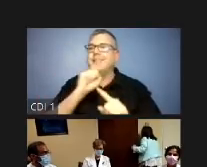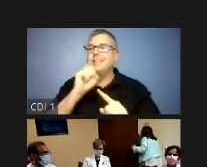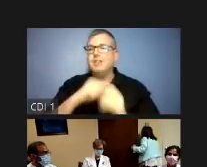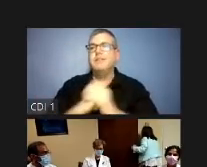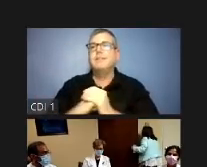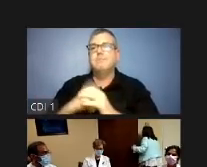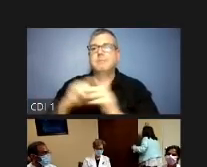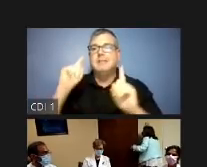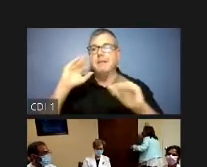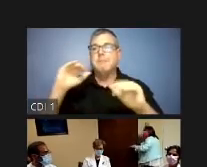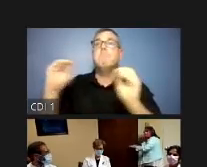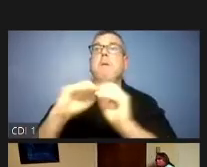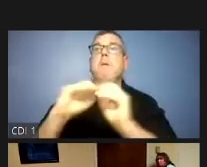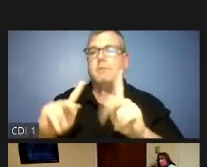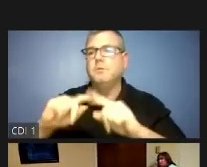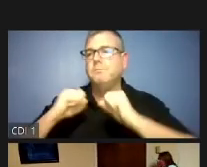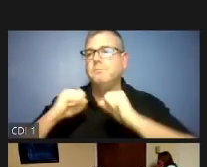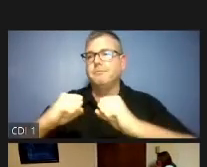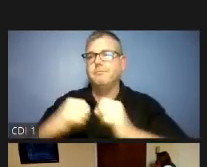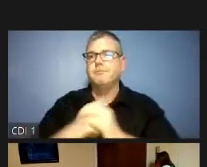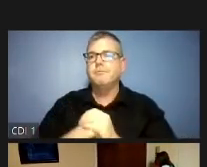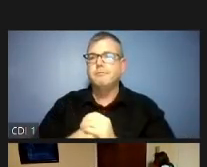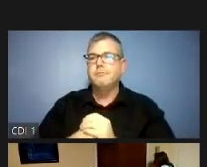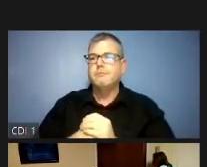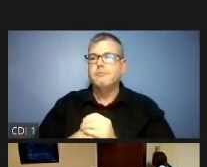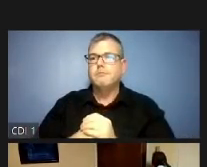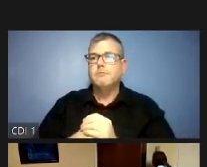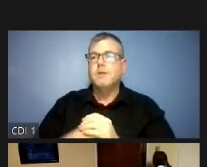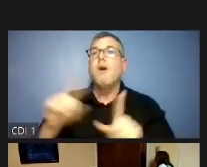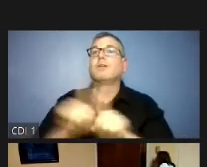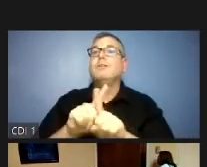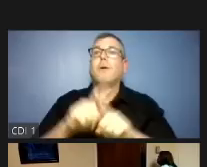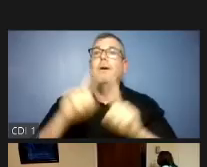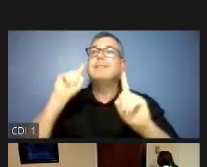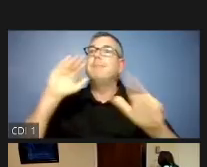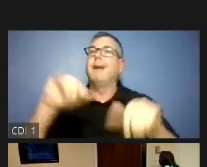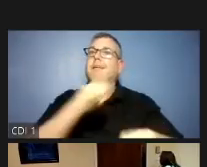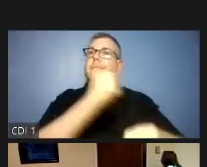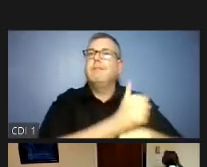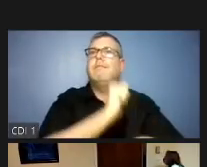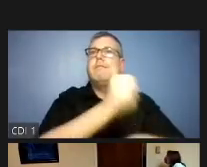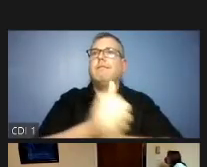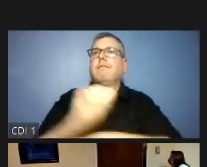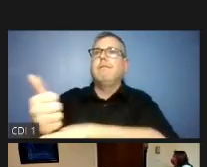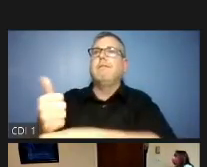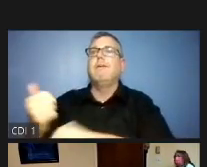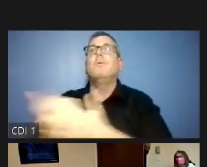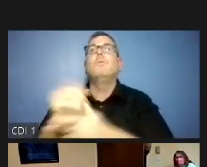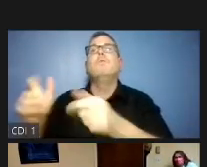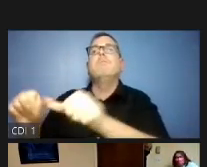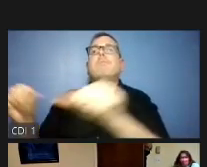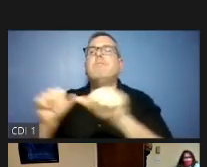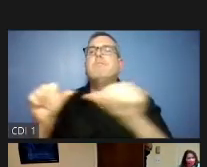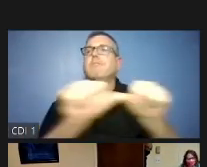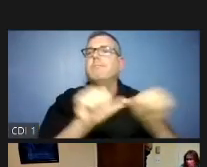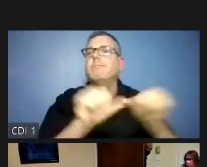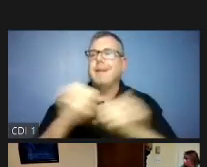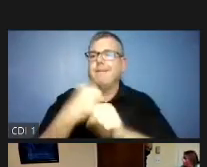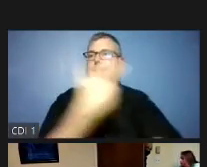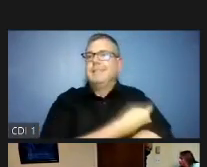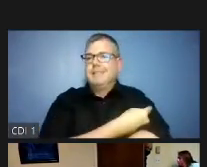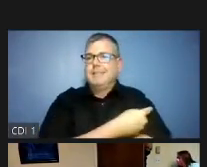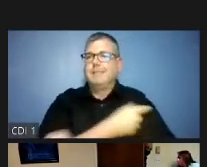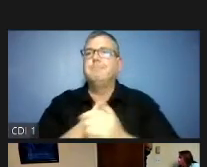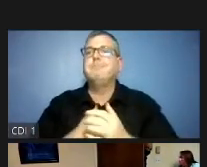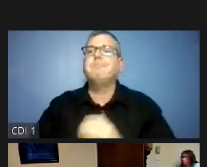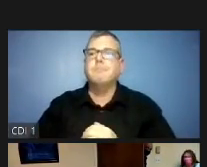obtain vaccines. The pharmacies will have more points of dispensing, as Jason explained. They'll be getting vaccinated in more and more healthcare settings. So